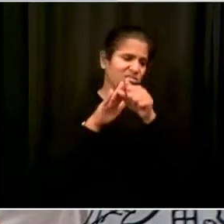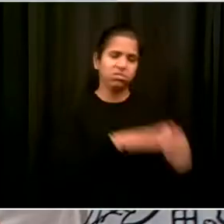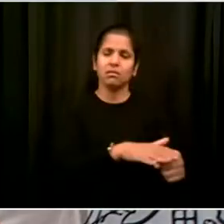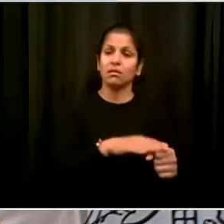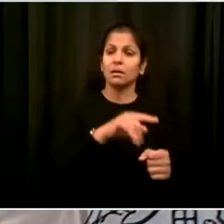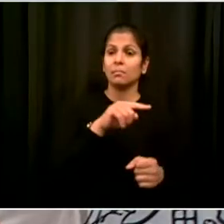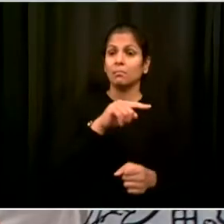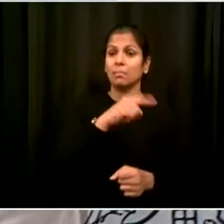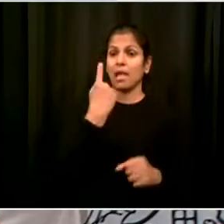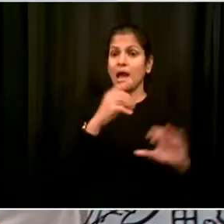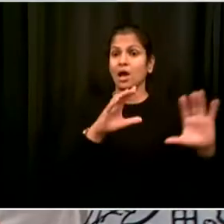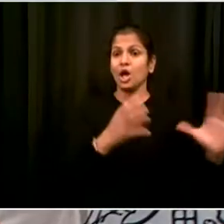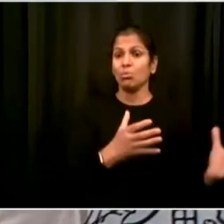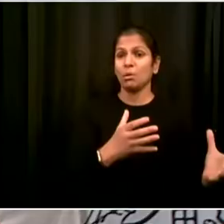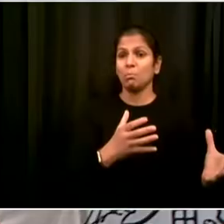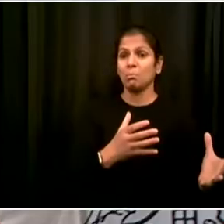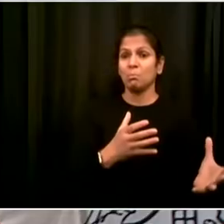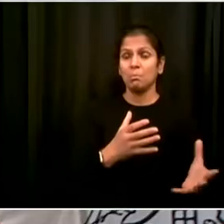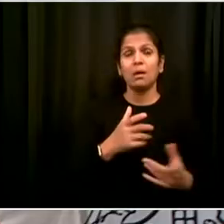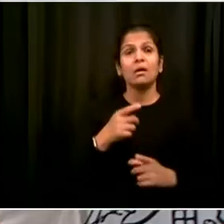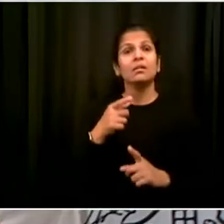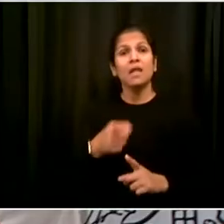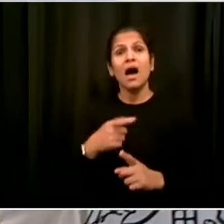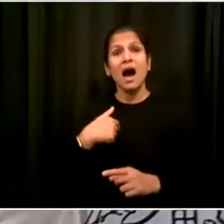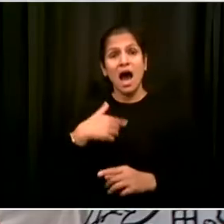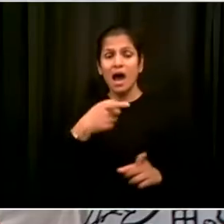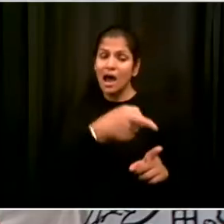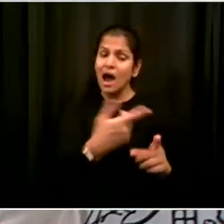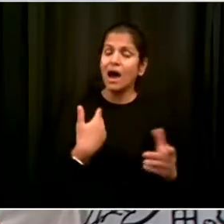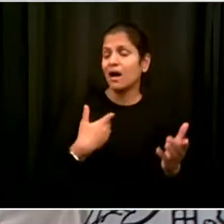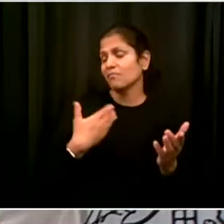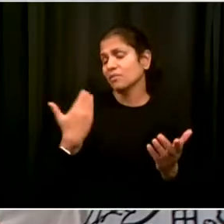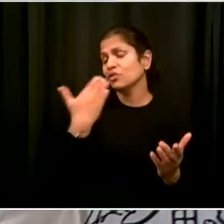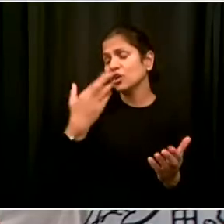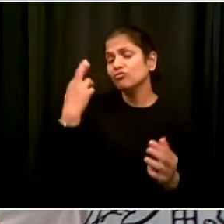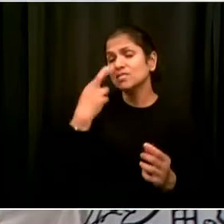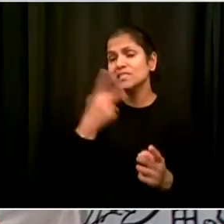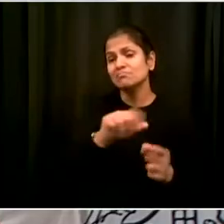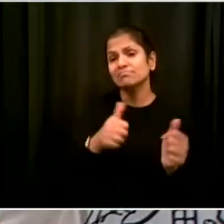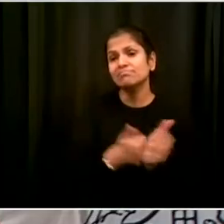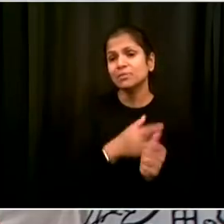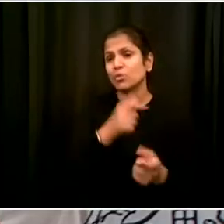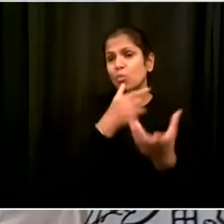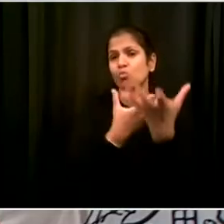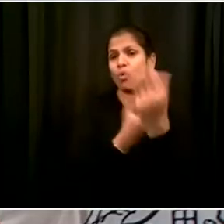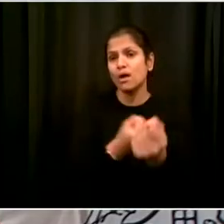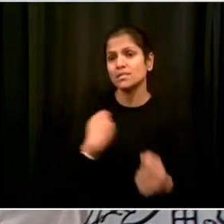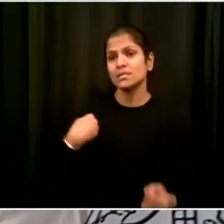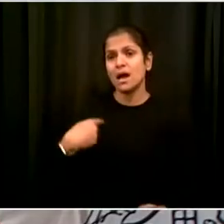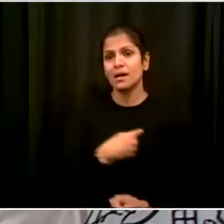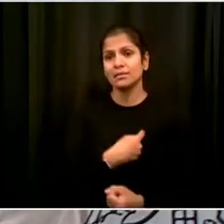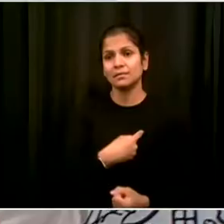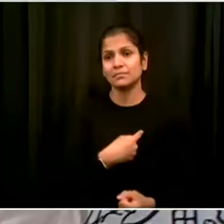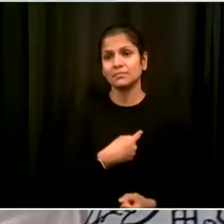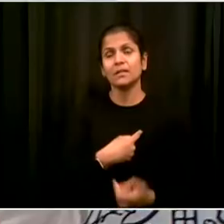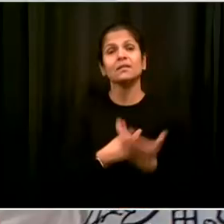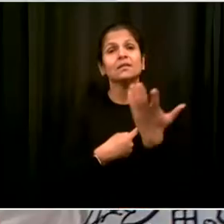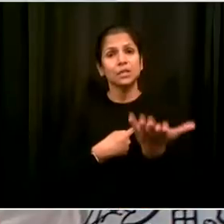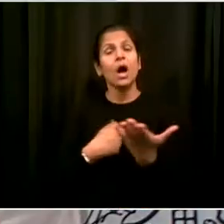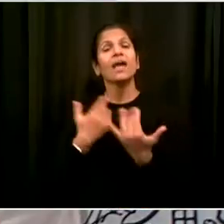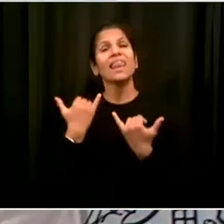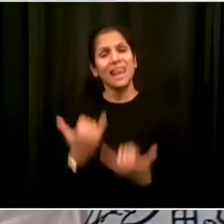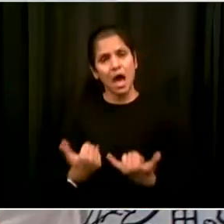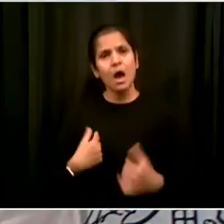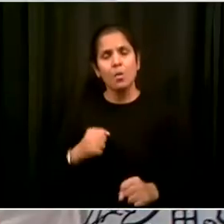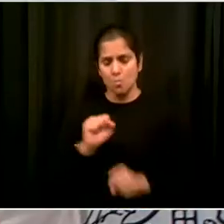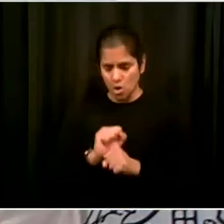distrust. That said, we are here today fighting this pandemic with leaders from communities